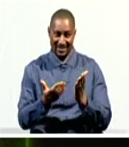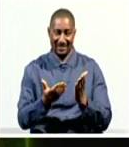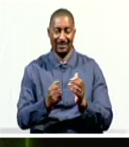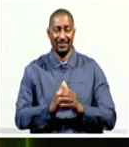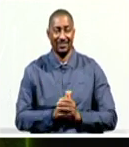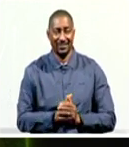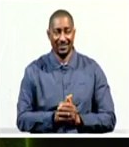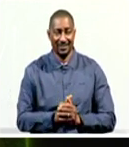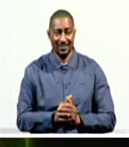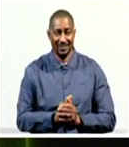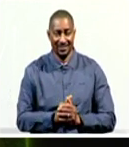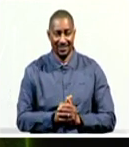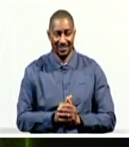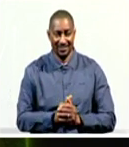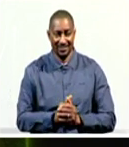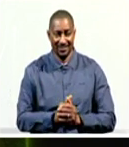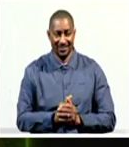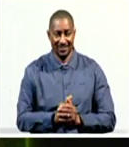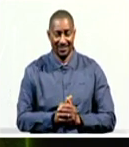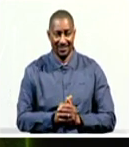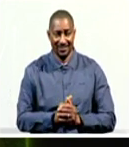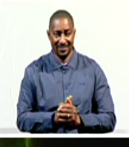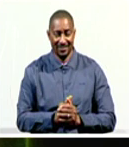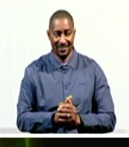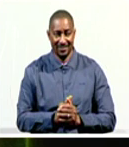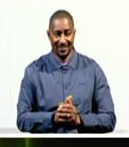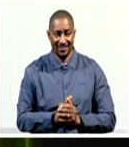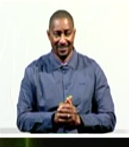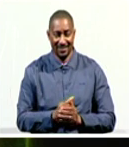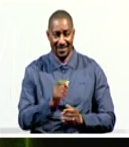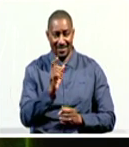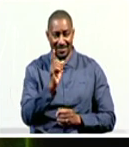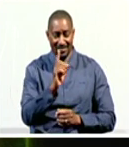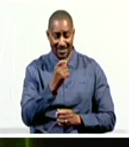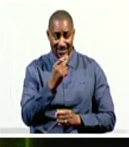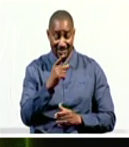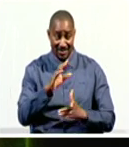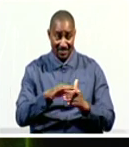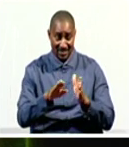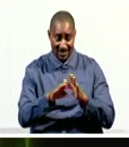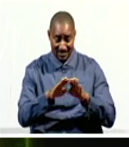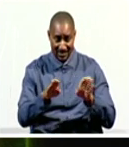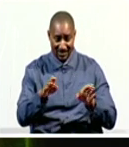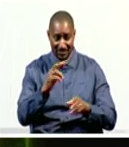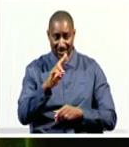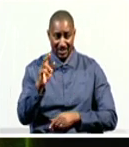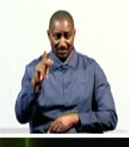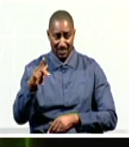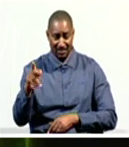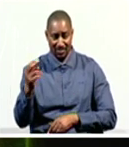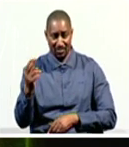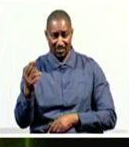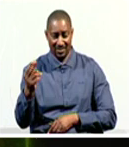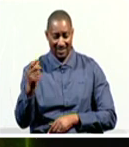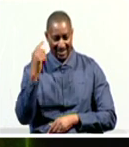Yeah. What is your outlook on the progress of HPP2 in its implementation stage? Yeah, I would really say that it's